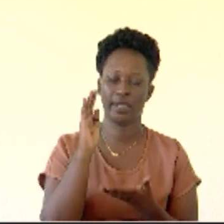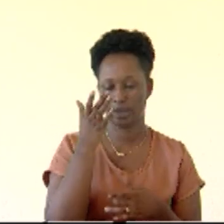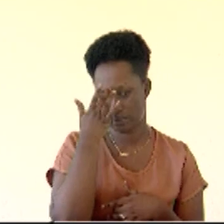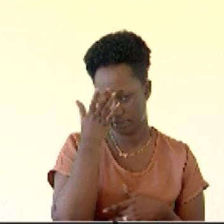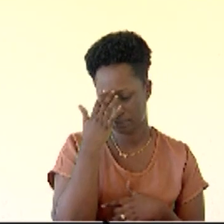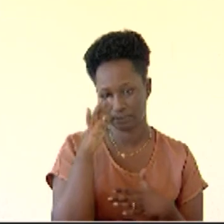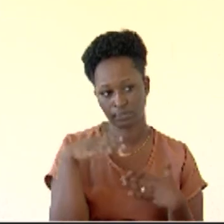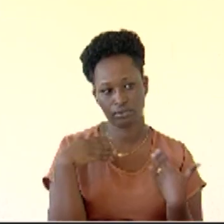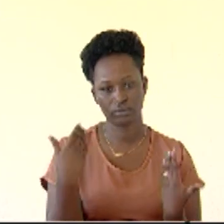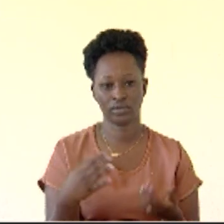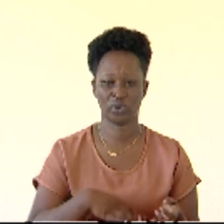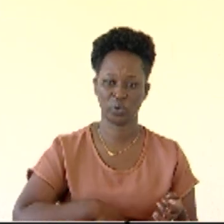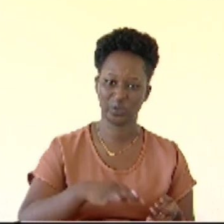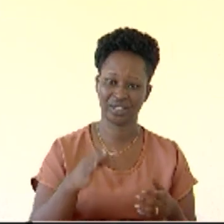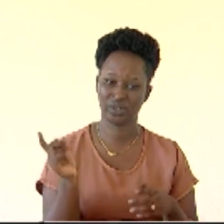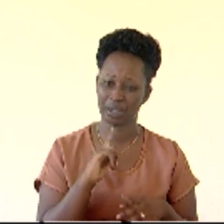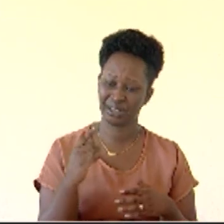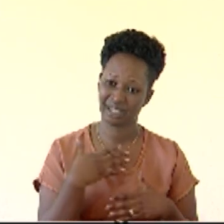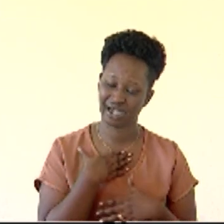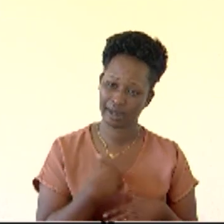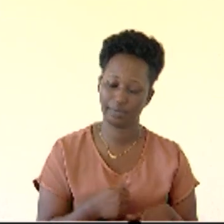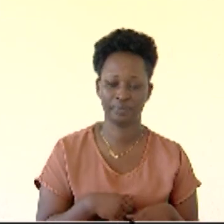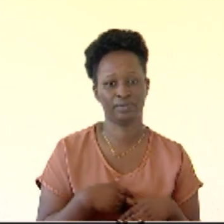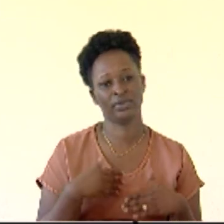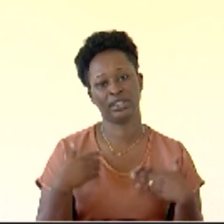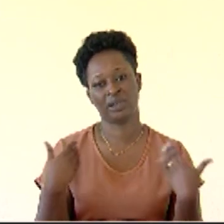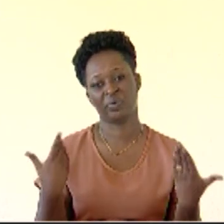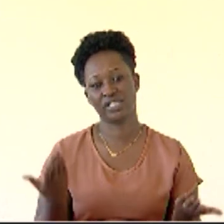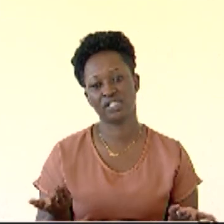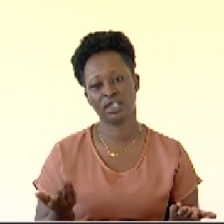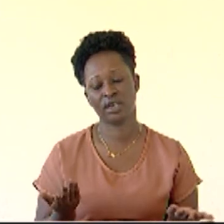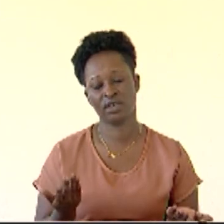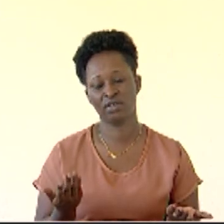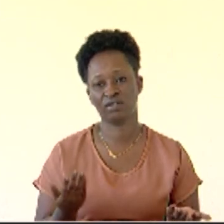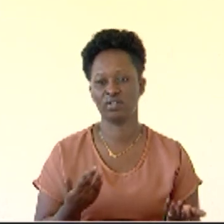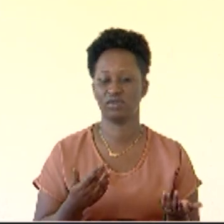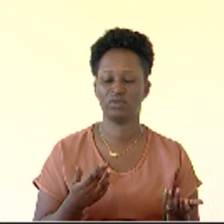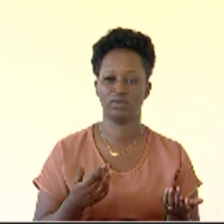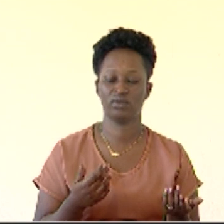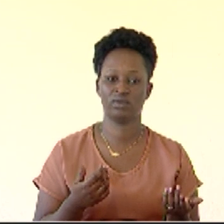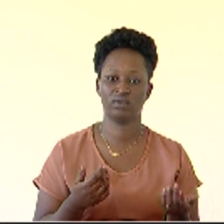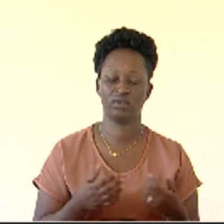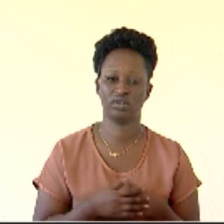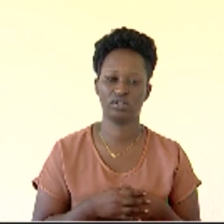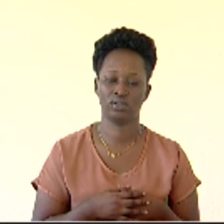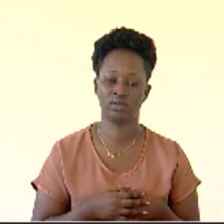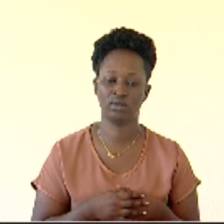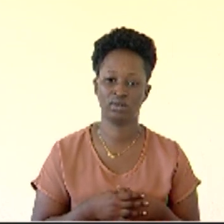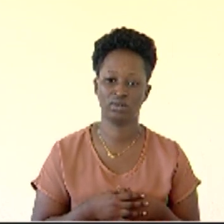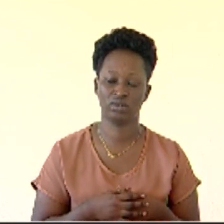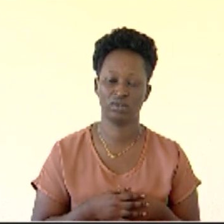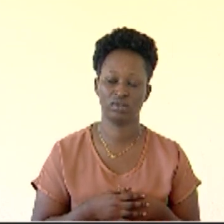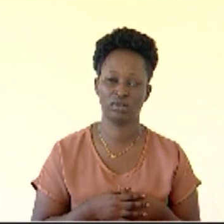into unprotected pregnancy, having an unprotected pregnancy. Not only that, it can lead you to financial, it can lead into what you